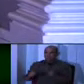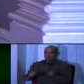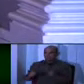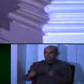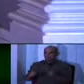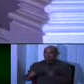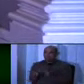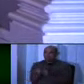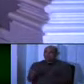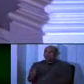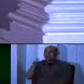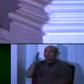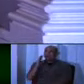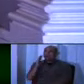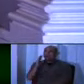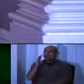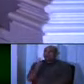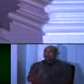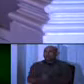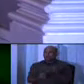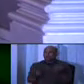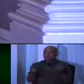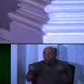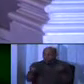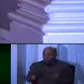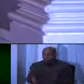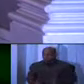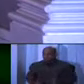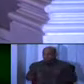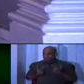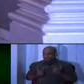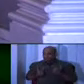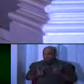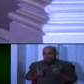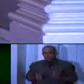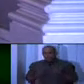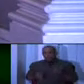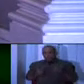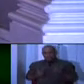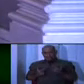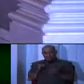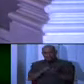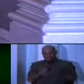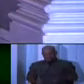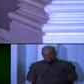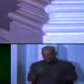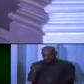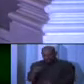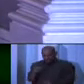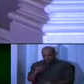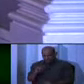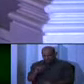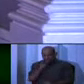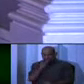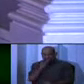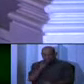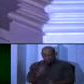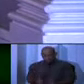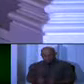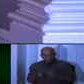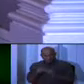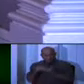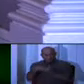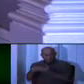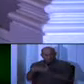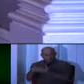God. What came into existence was life, and the life was light to live by.